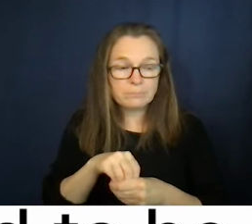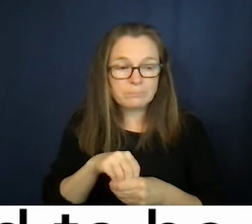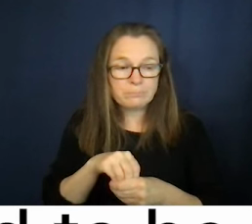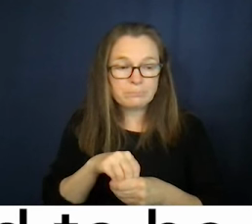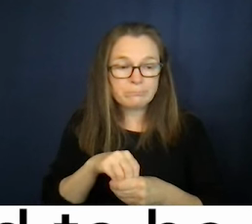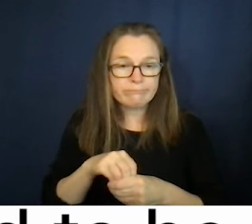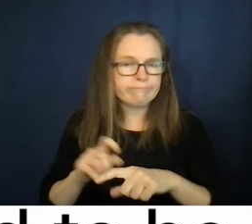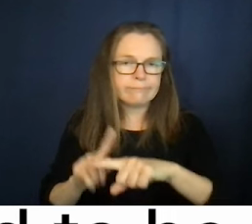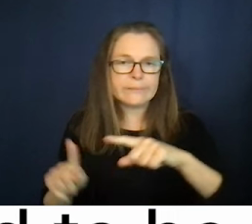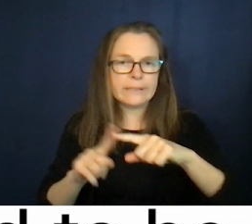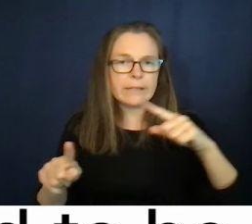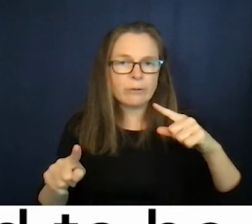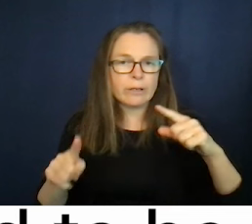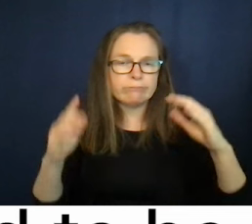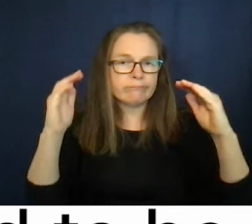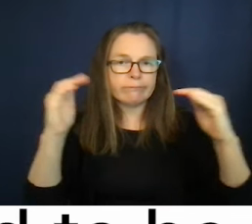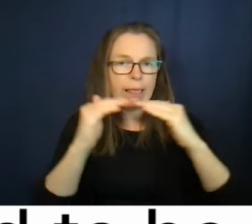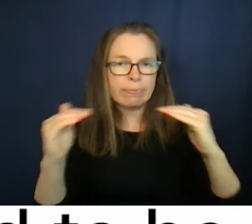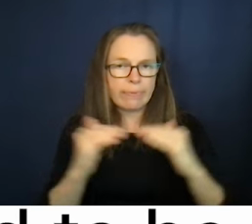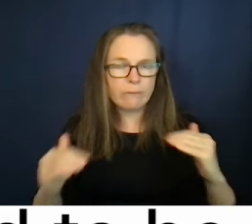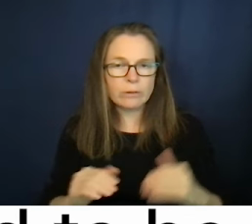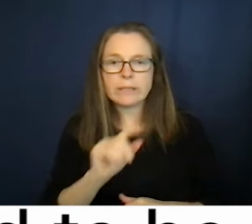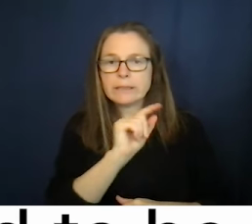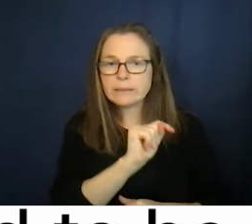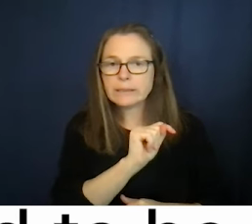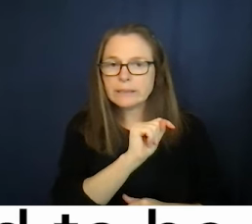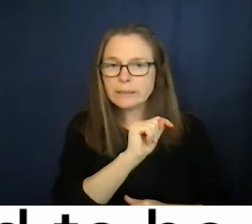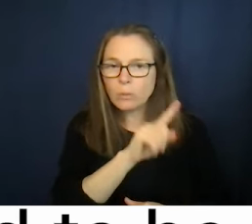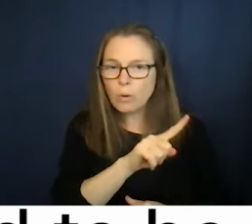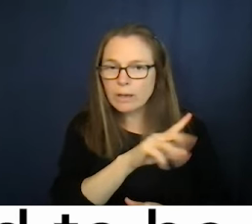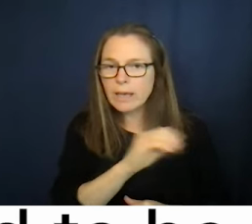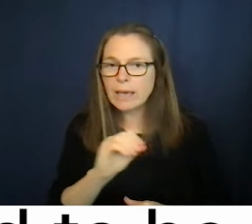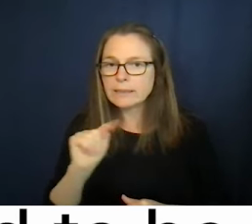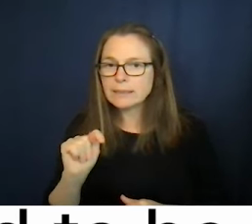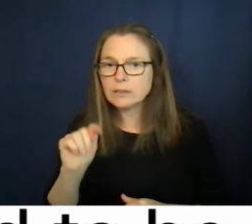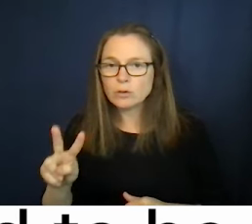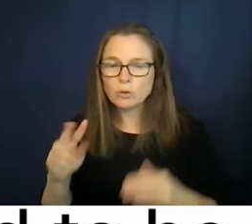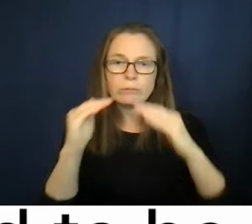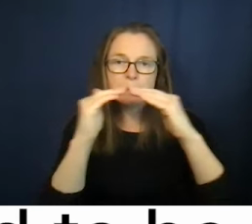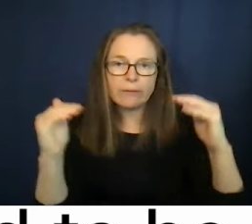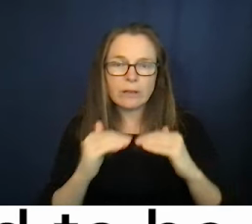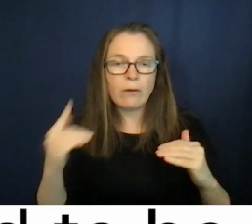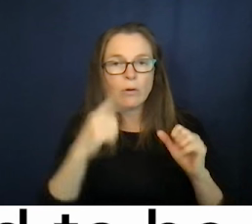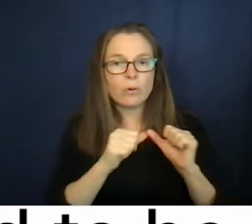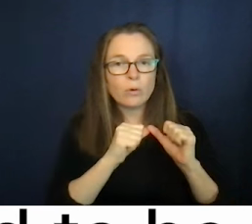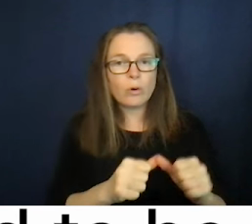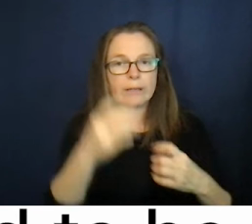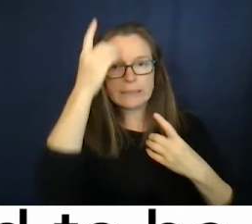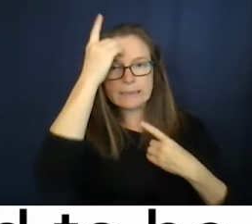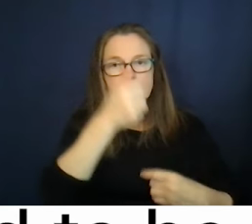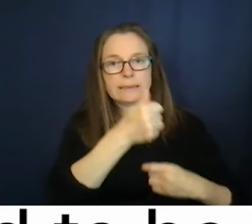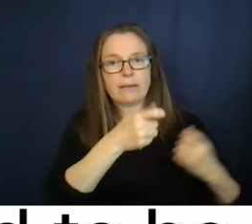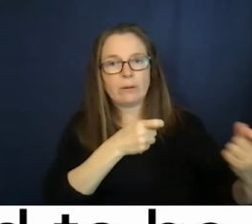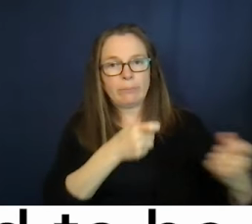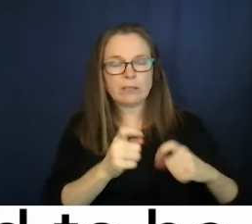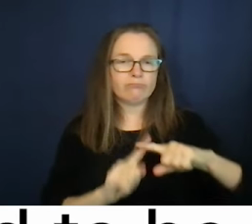different tiers, tier 1 and T2. Tier 2, we provide funding for chronic disease self-management and